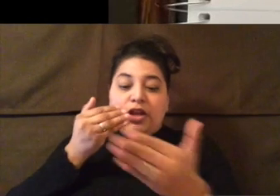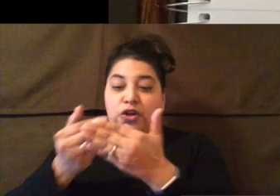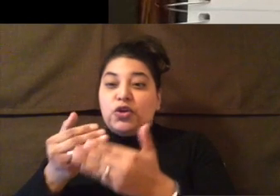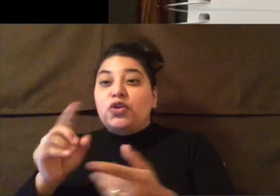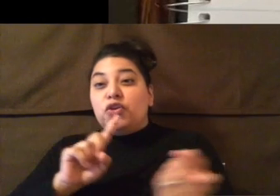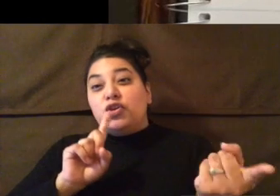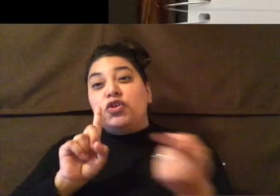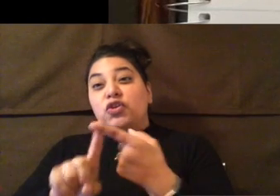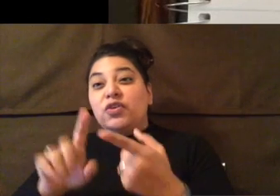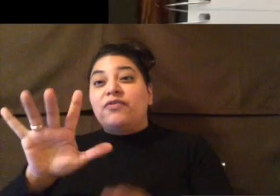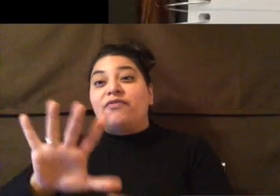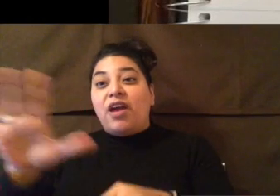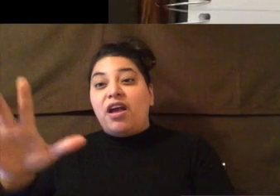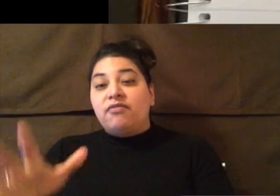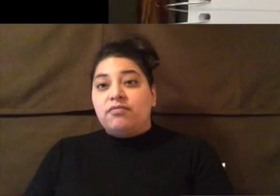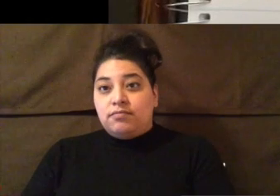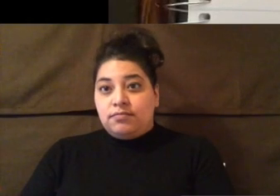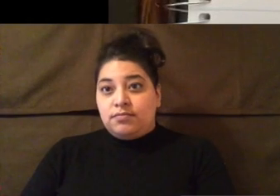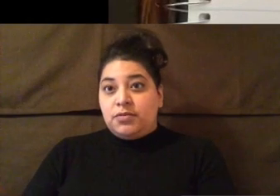5?